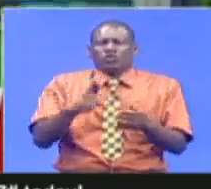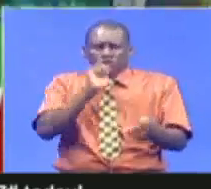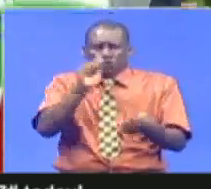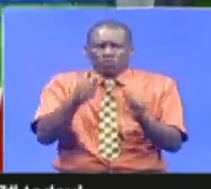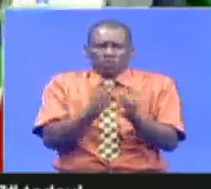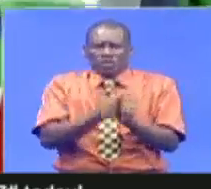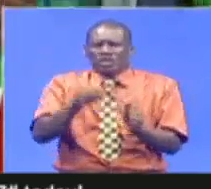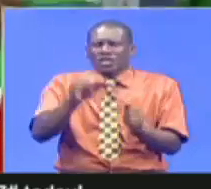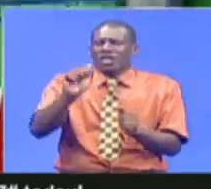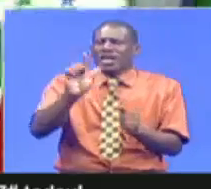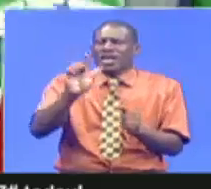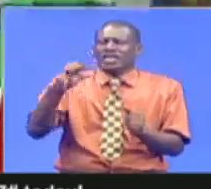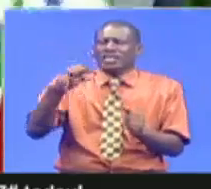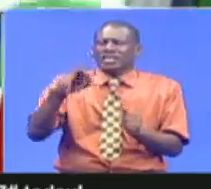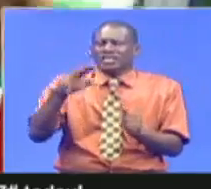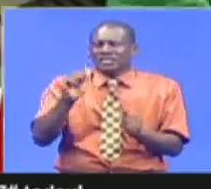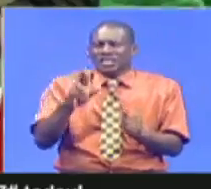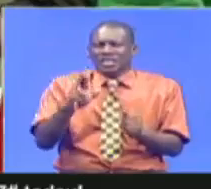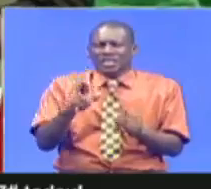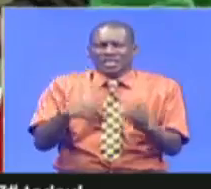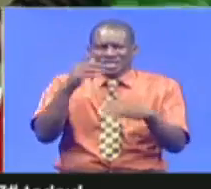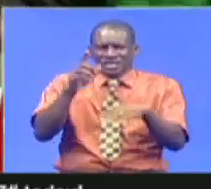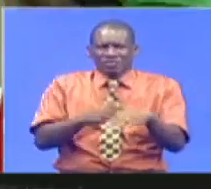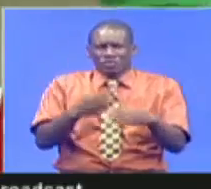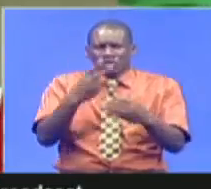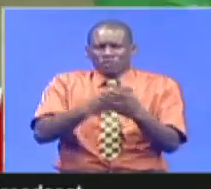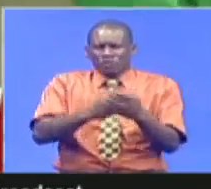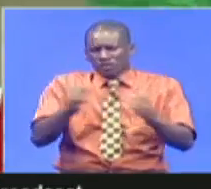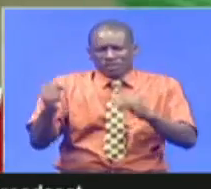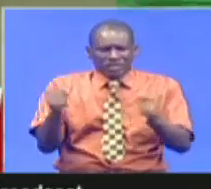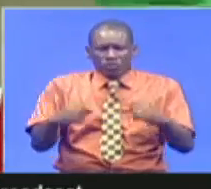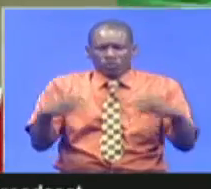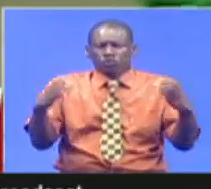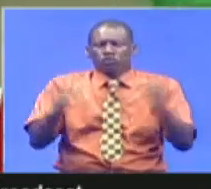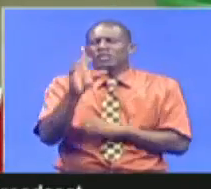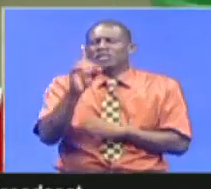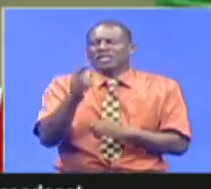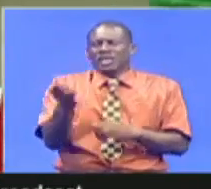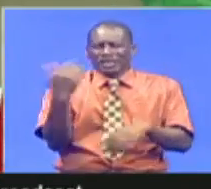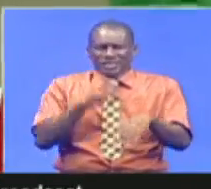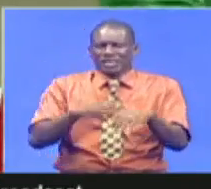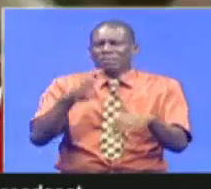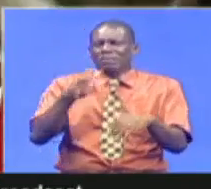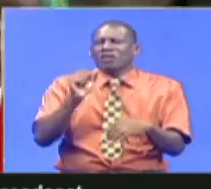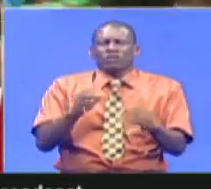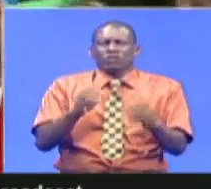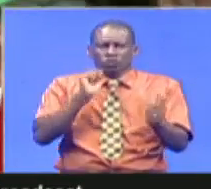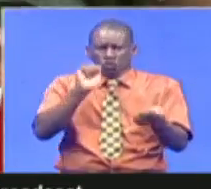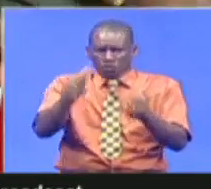Alger of Algeria in the next round. The two sides were both in Group D of last season's CAF Confederation Cup,